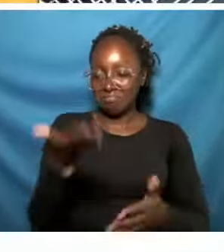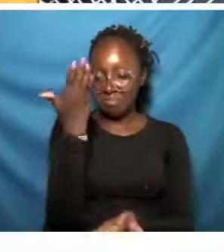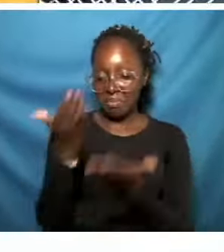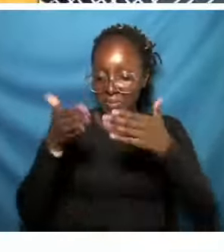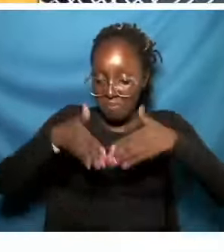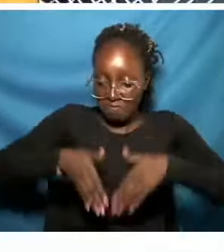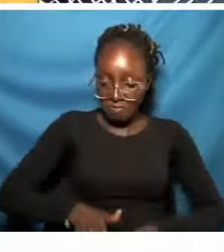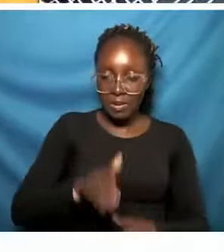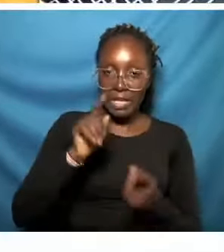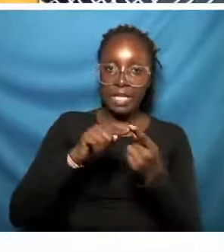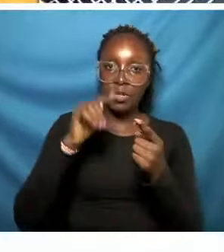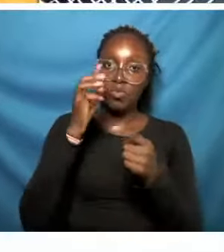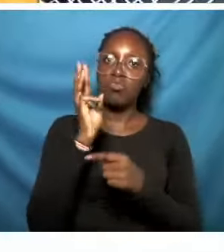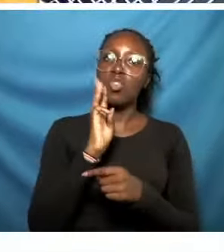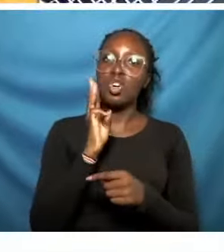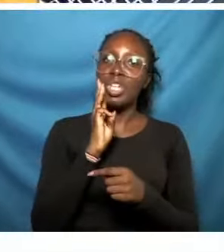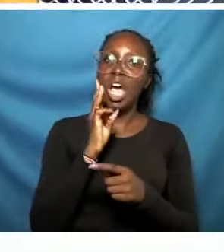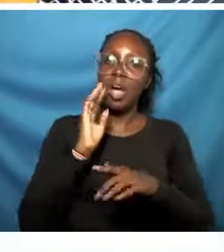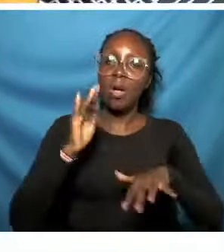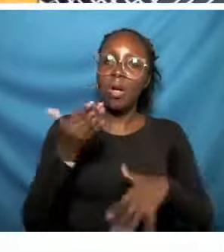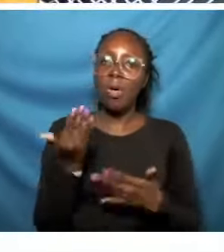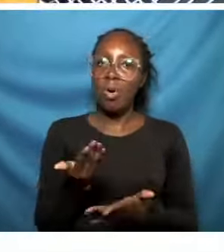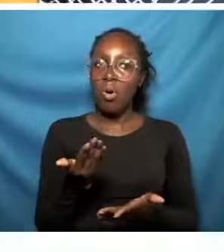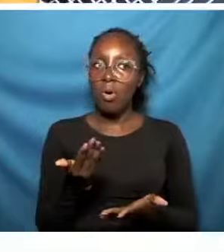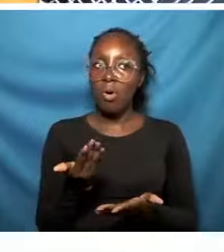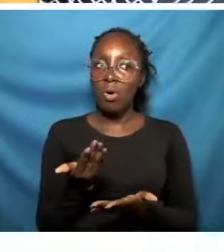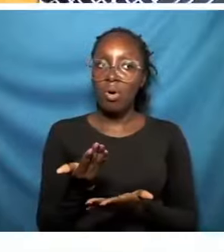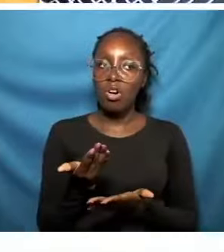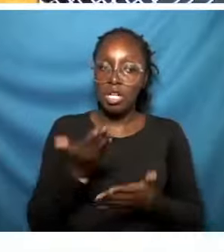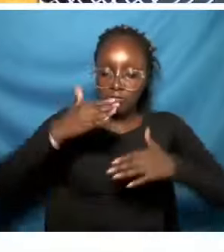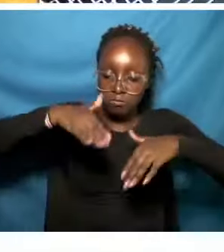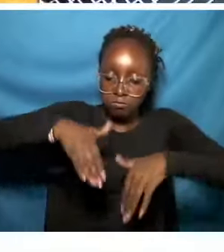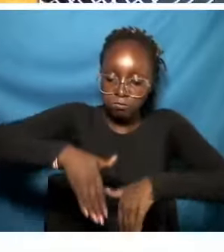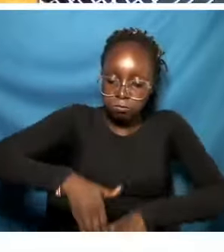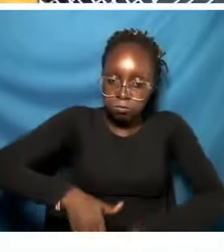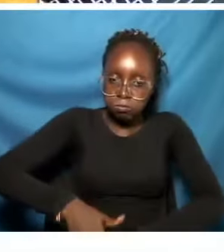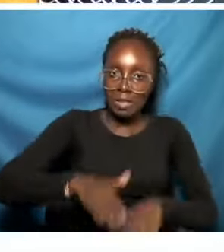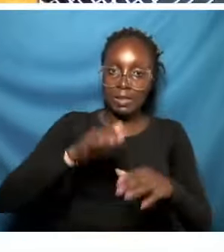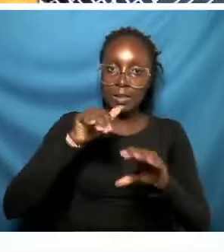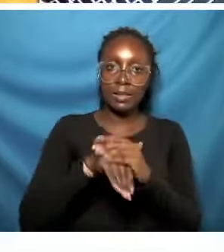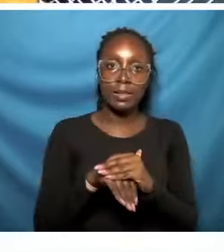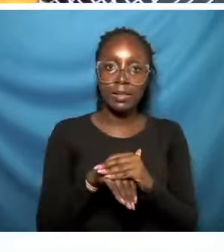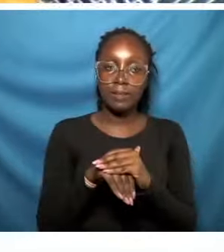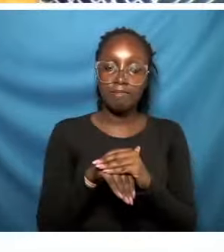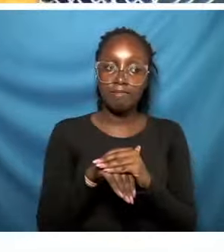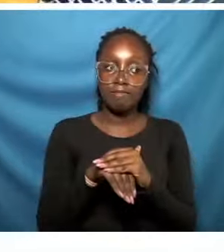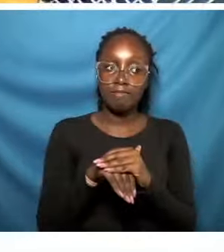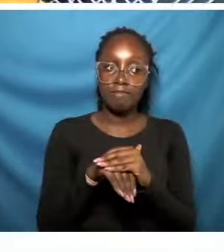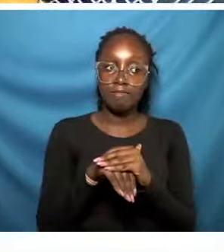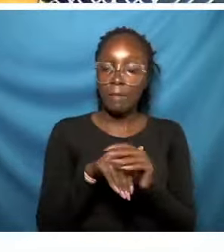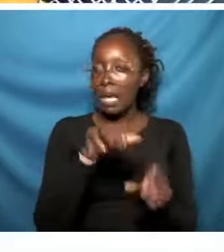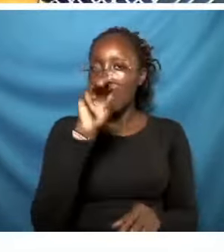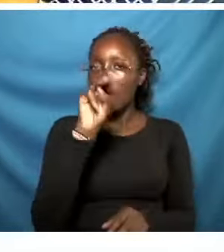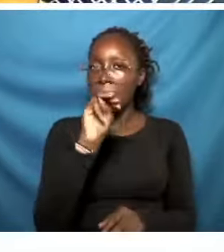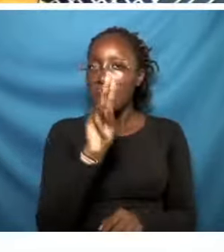or dipped in water, or you can be deep yourself in mud or in smoke.